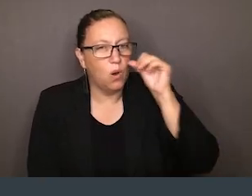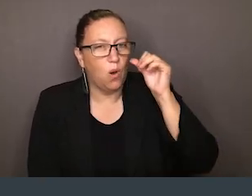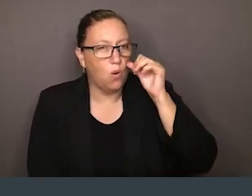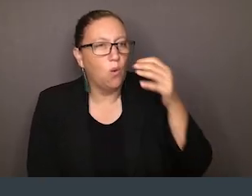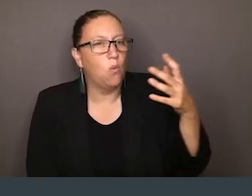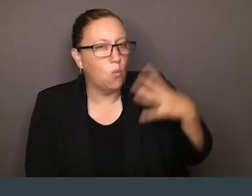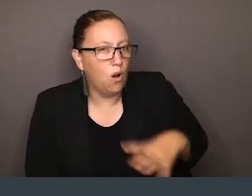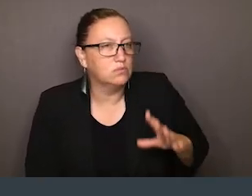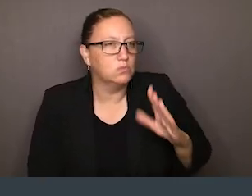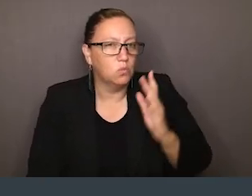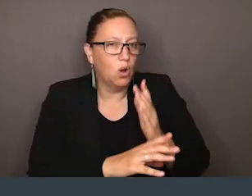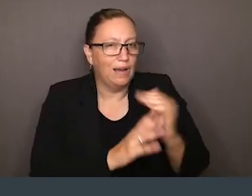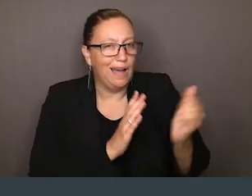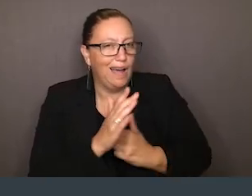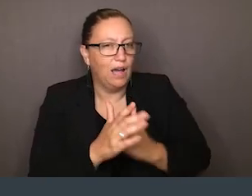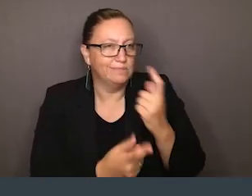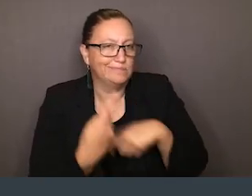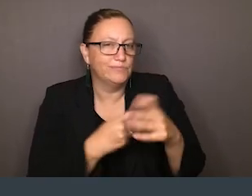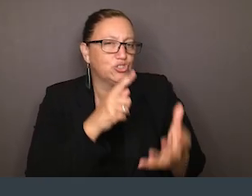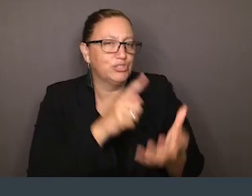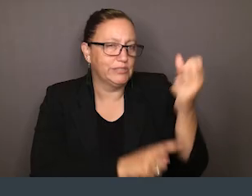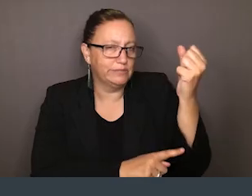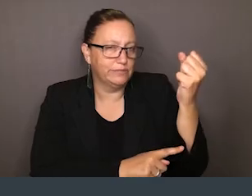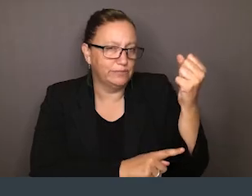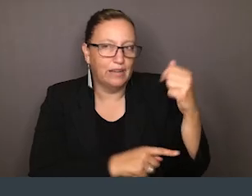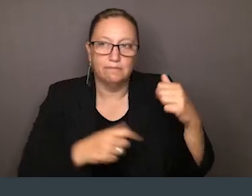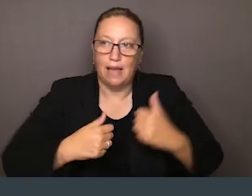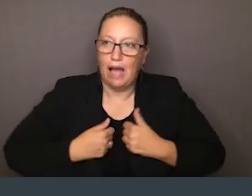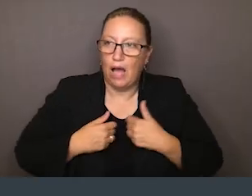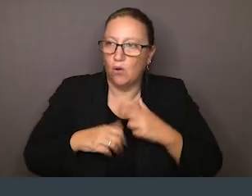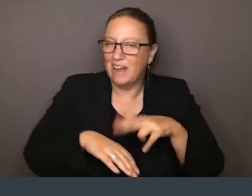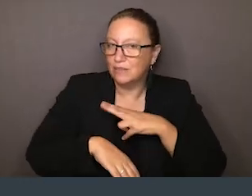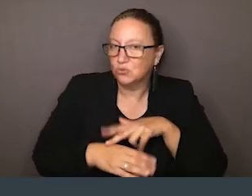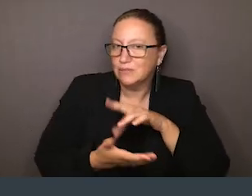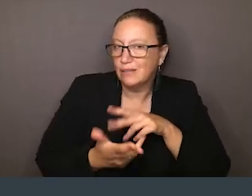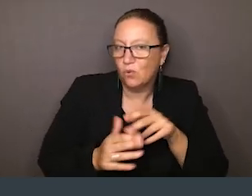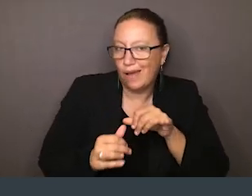passionate about and are working hard to achieve. And certainly the centre will be working